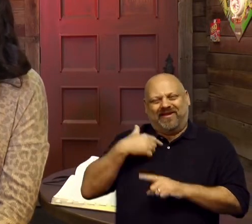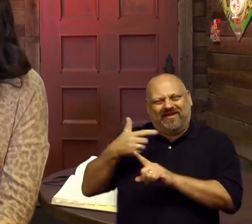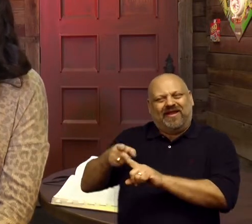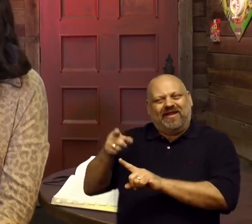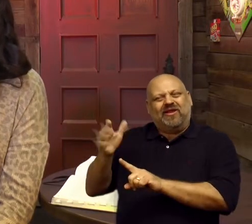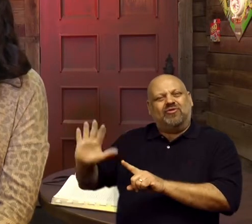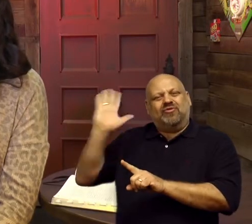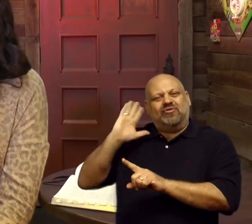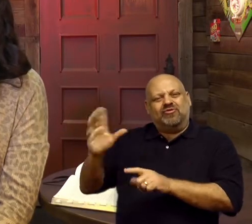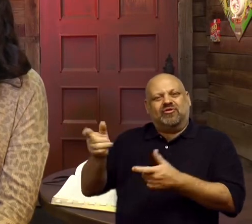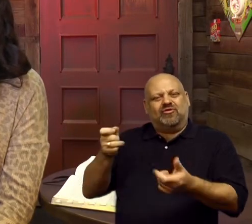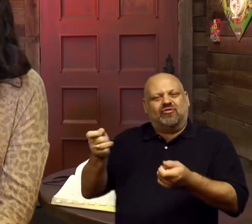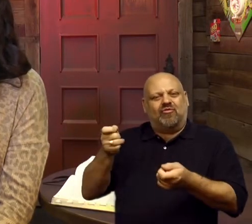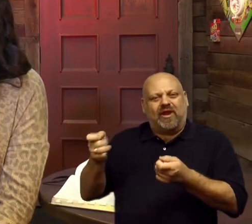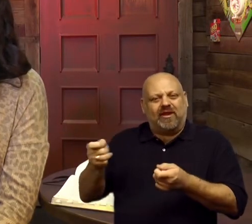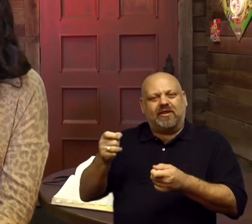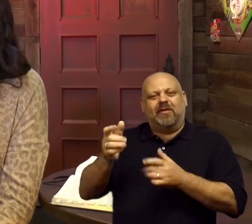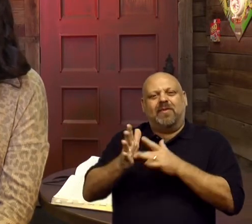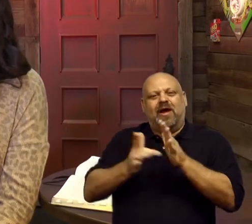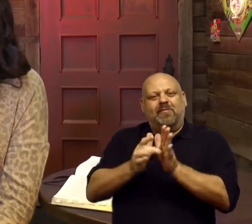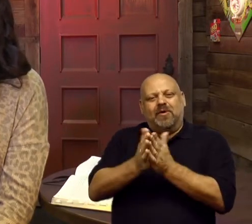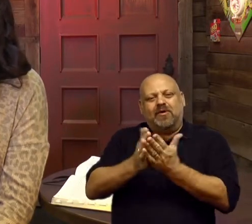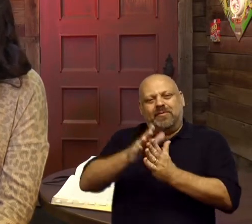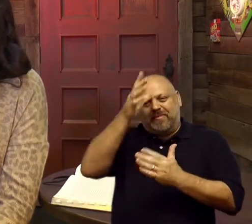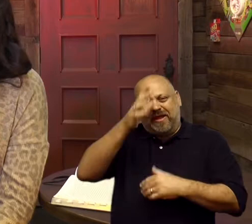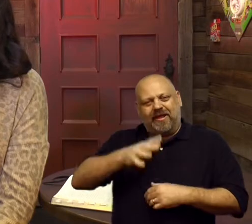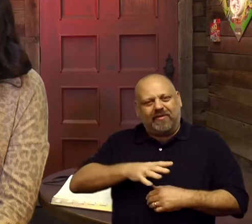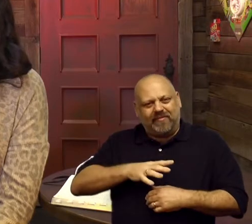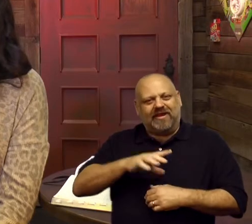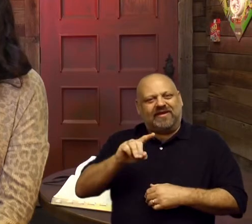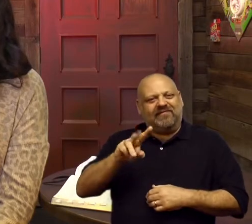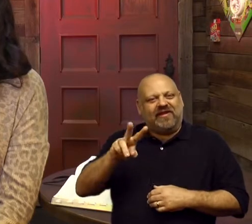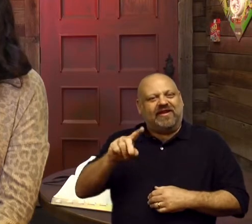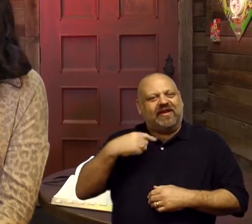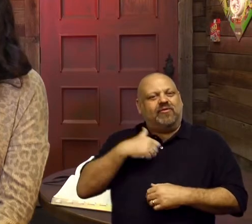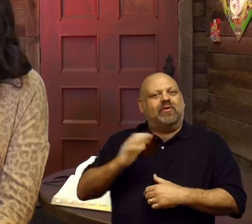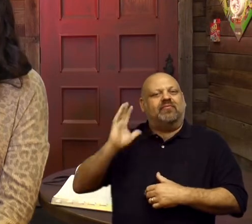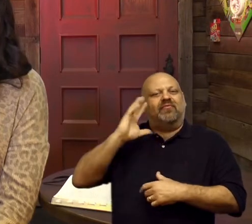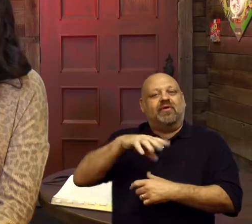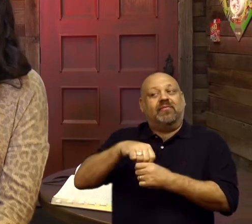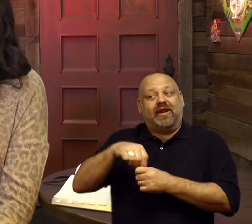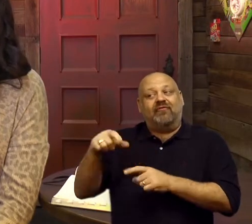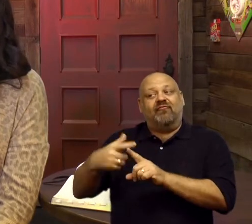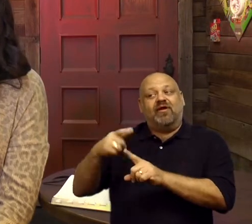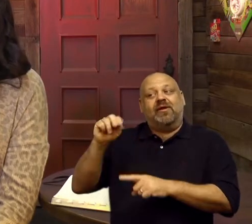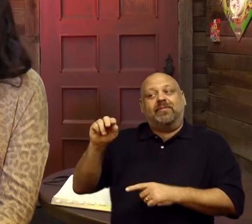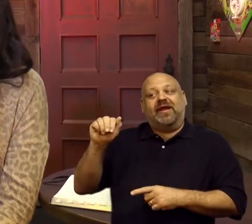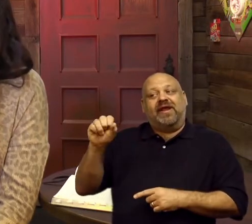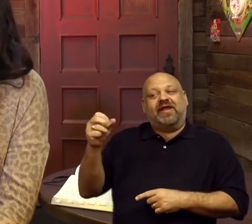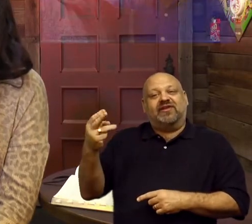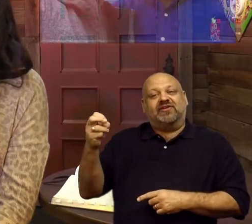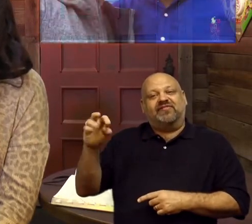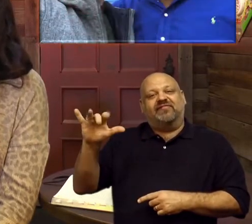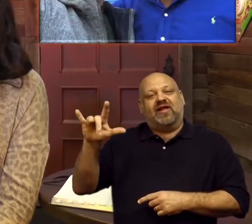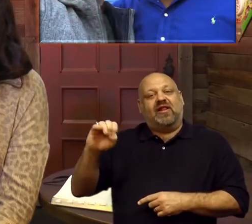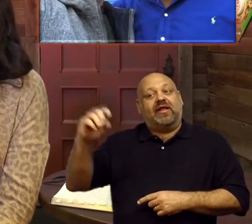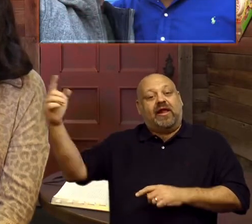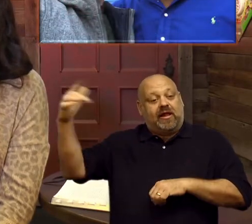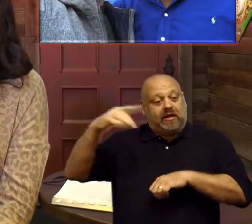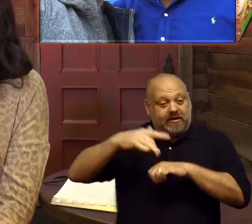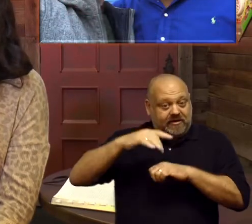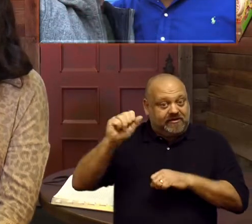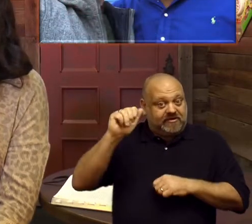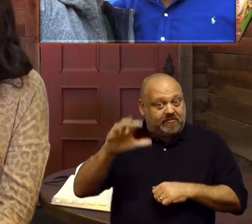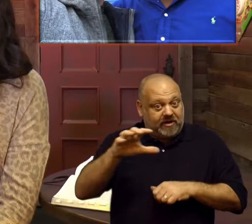that we were involved in. And he lives in Nashville, and he invited me to breakfast because he was here in the Sacramento area. So we met up in